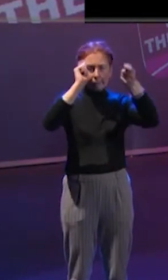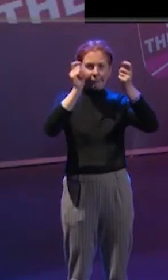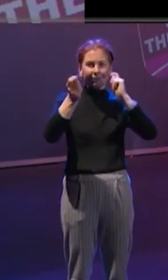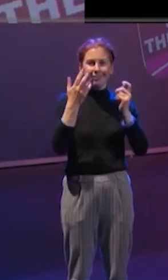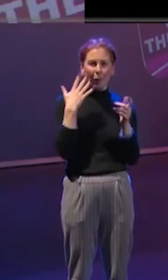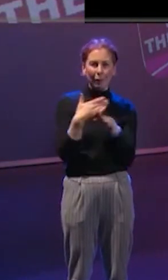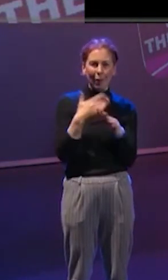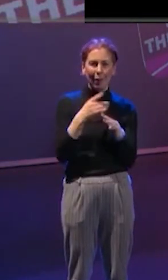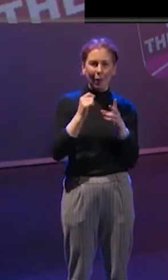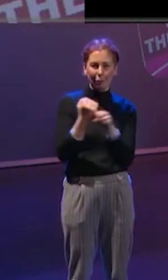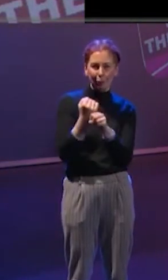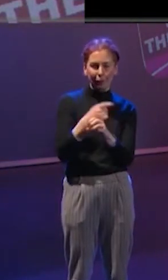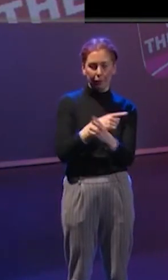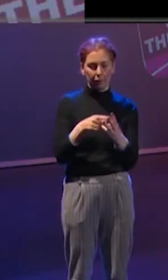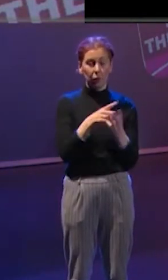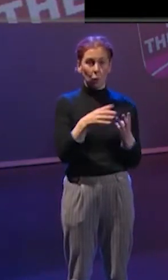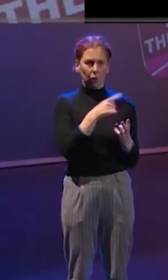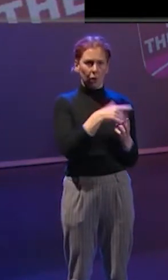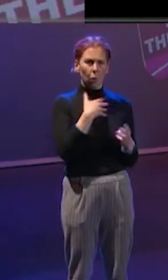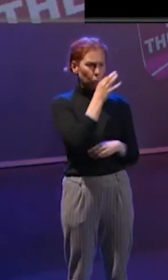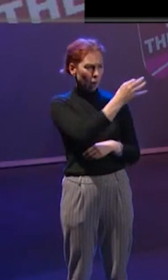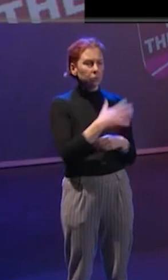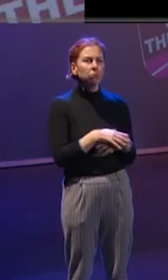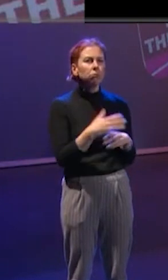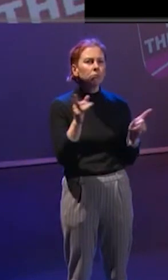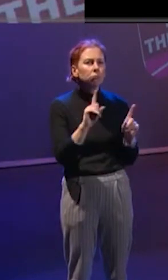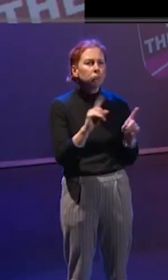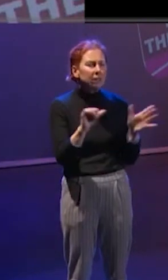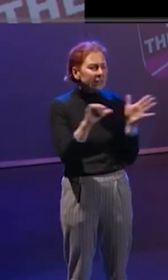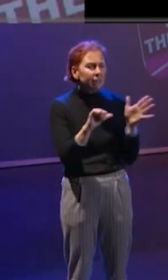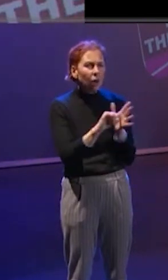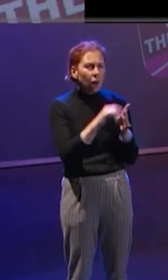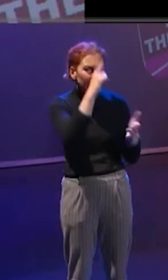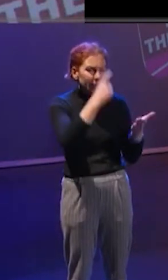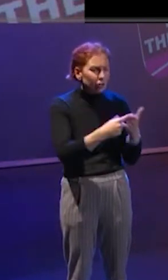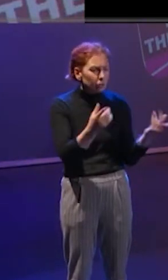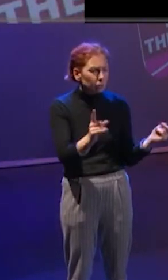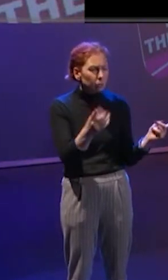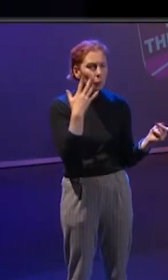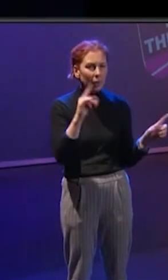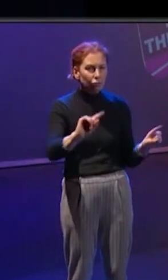is, what are some of the most difficult decisions you have to make? When does it get really tough and how do you handle that?